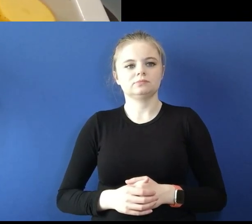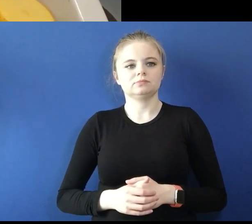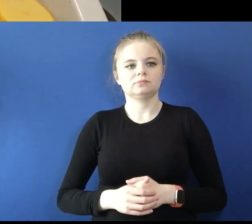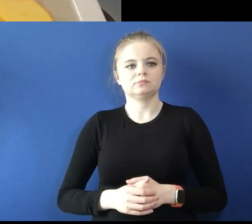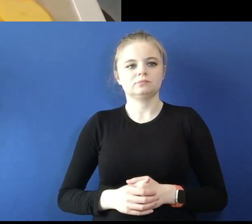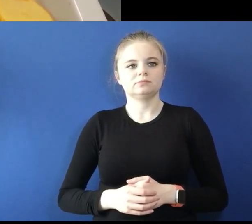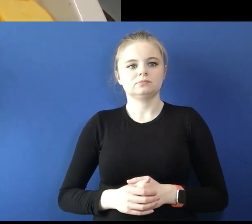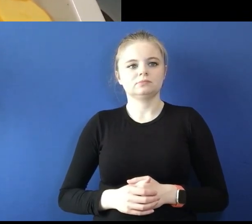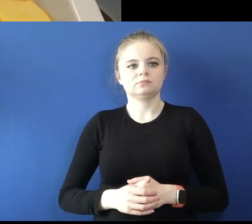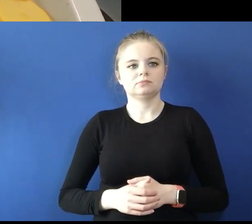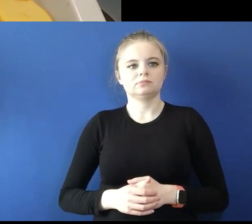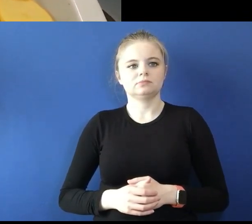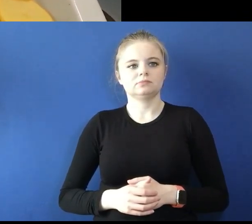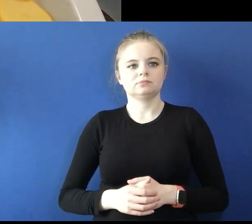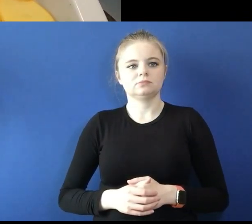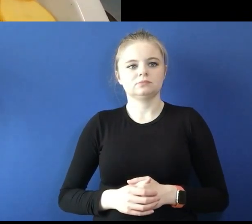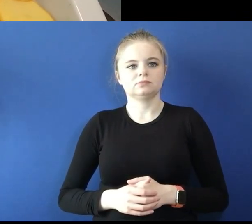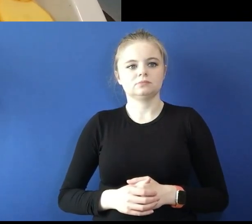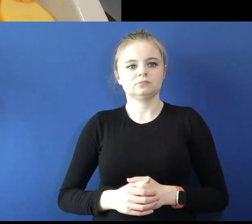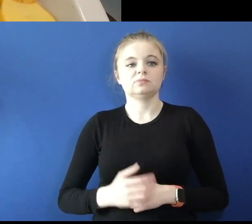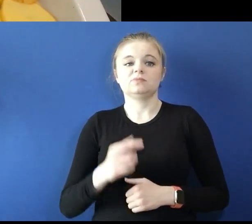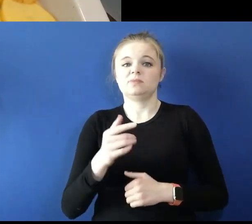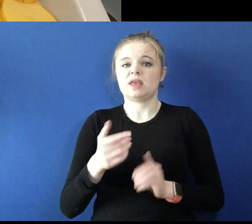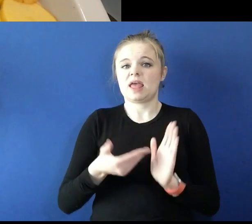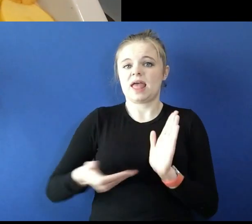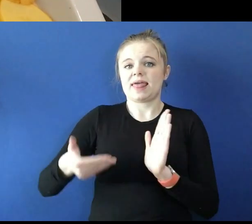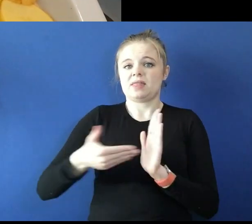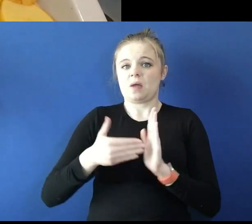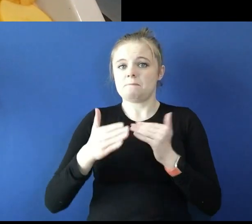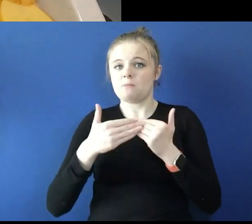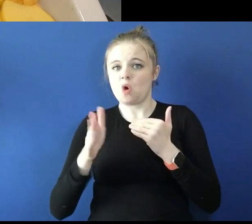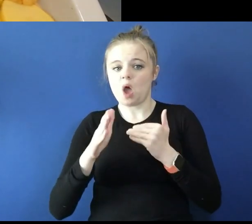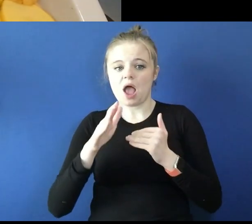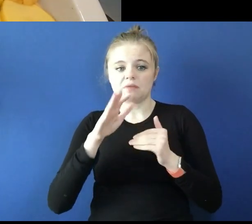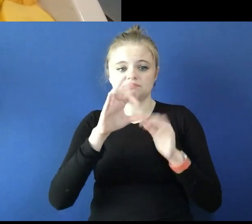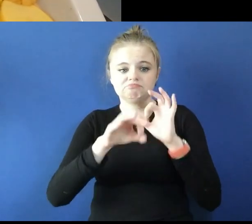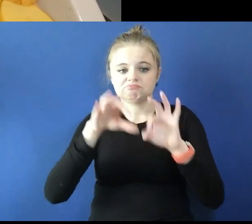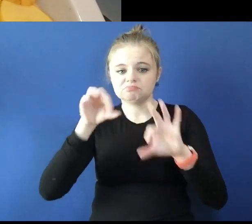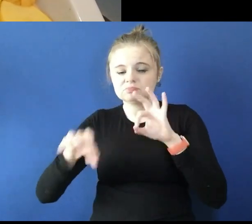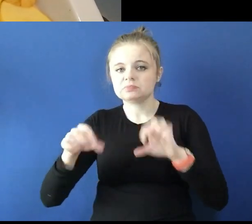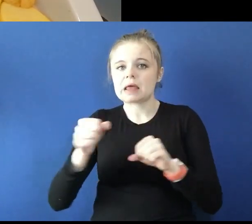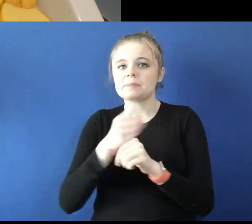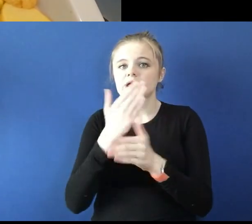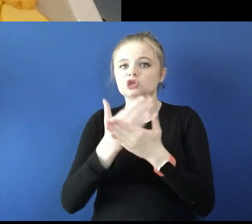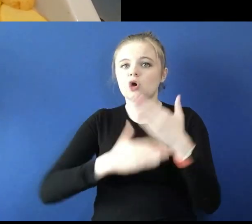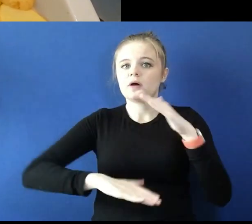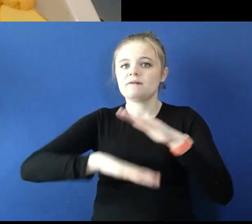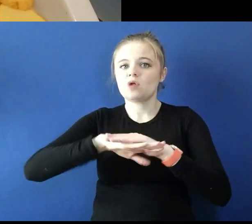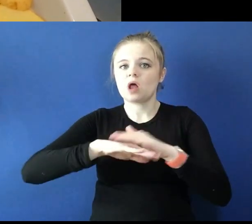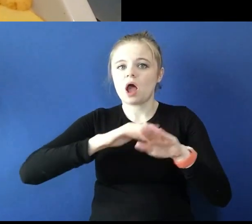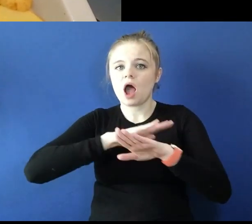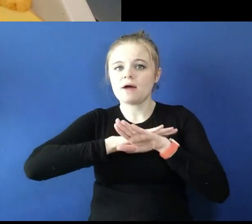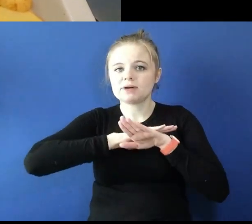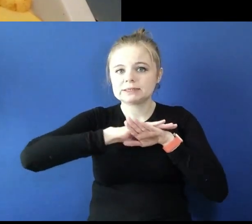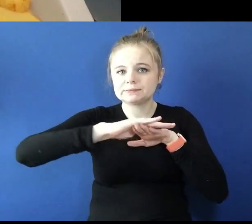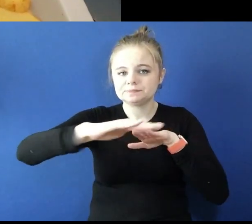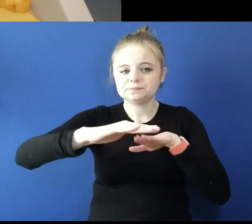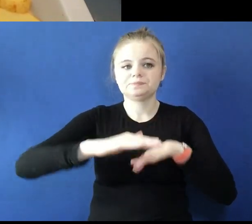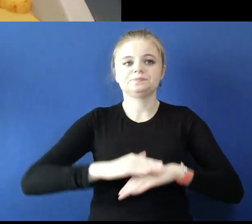Any bits that was less generous with the potatoes, I'll just go back and backfill them a wee bit.